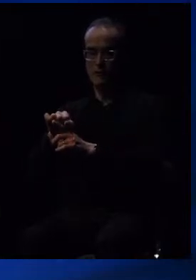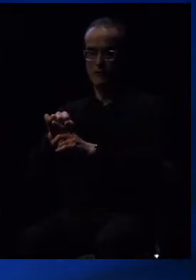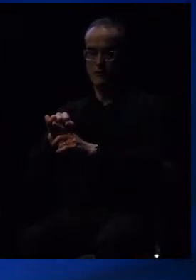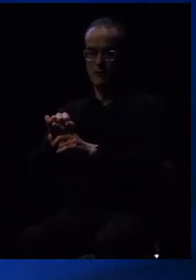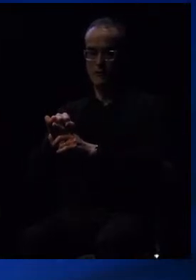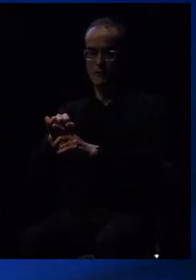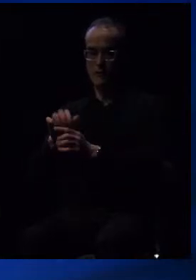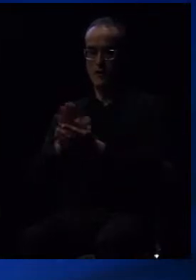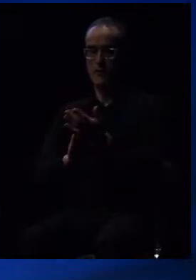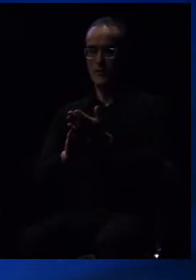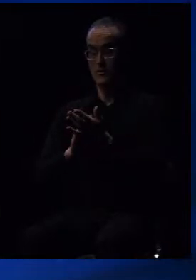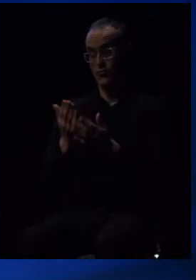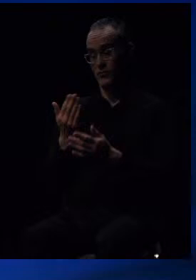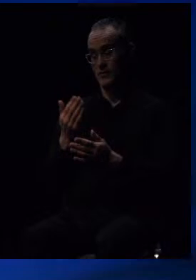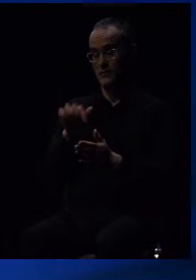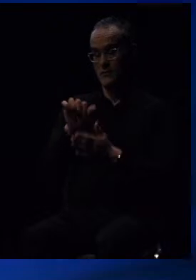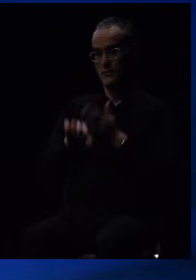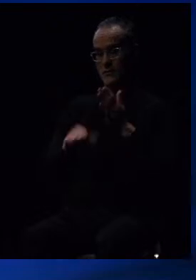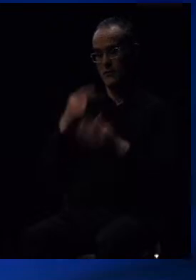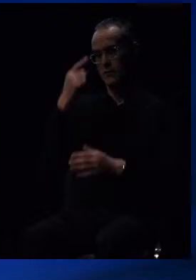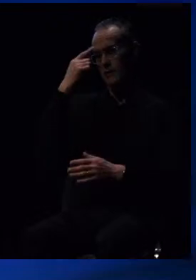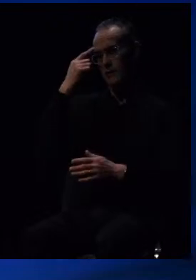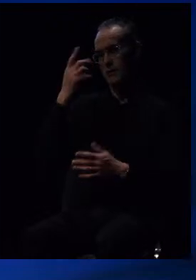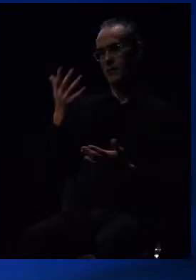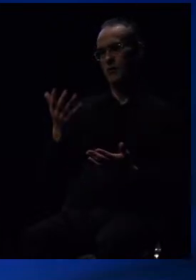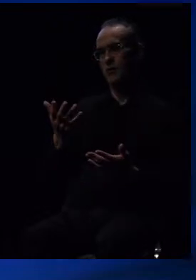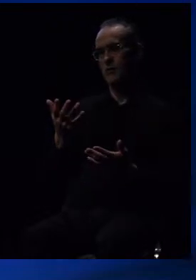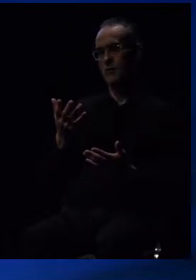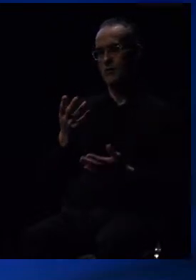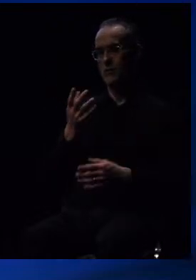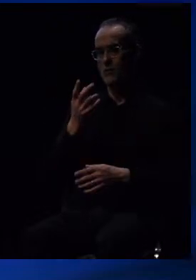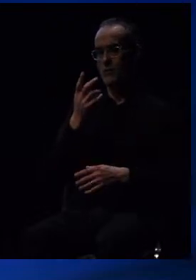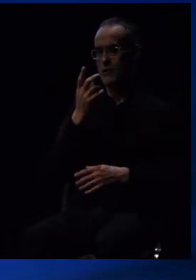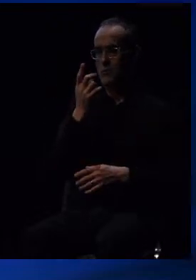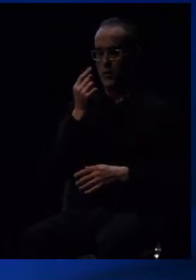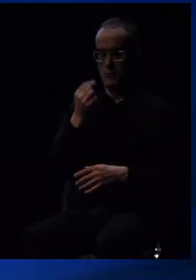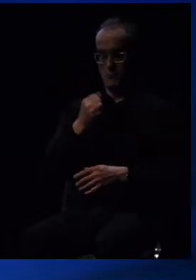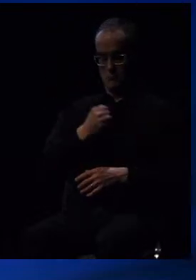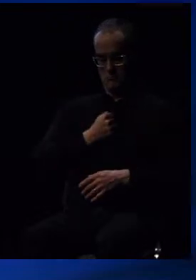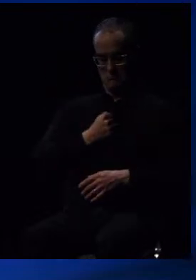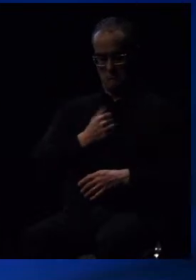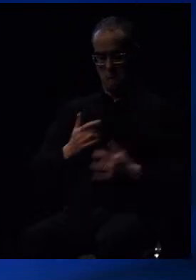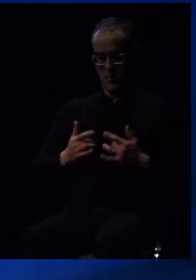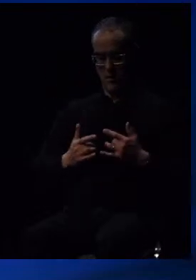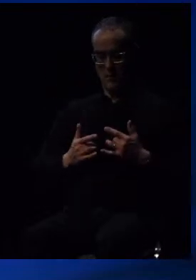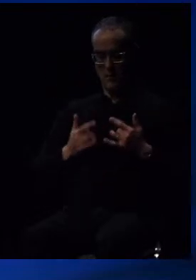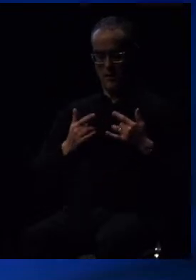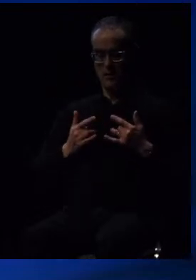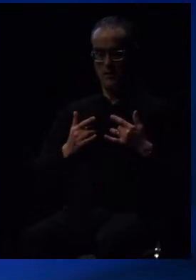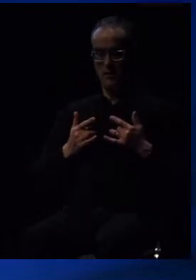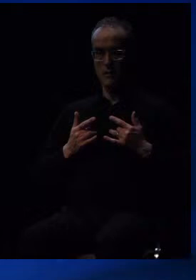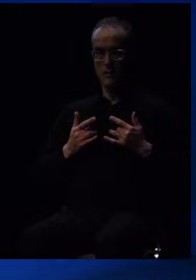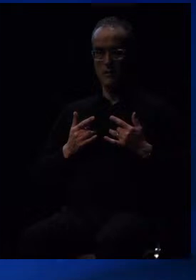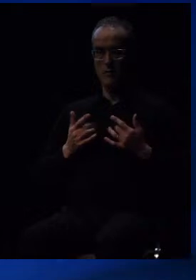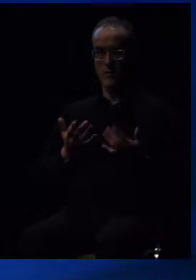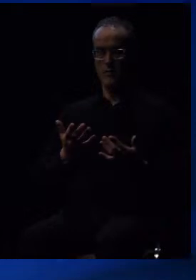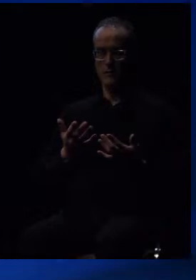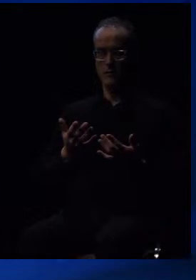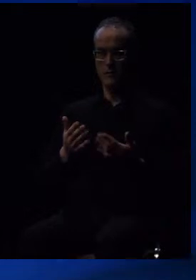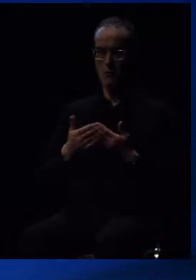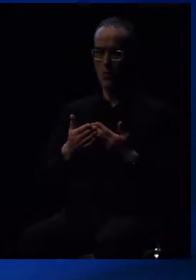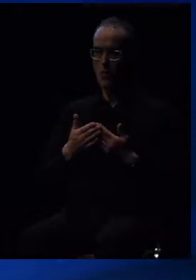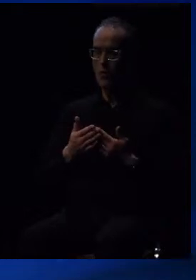recently that probably, that's my subjective opinion, like, but it's more like a question whether